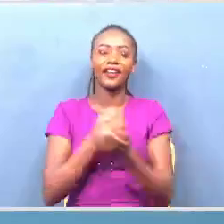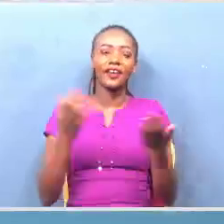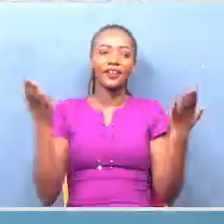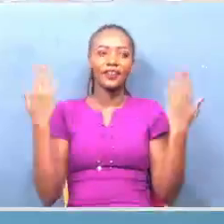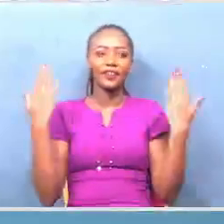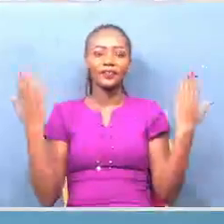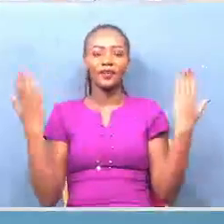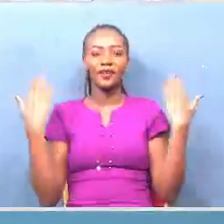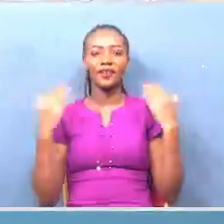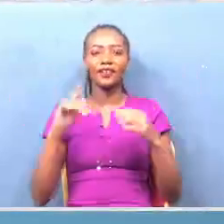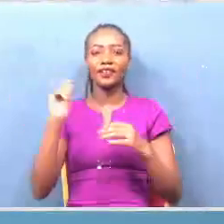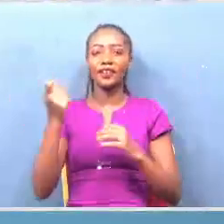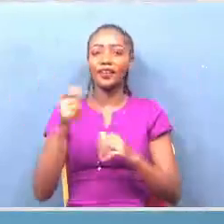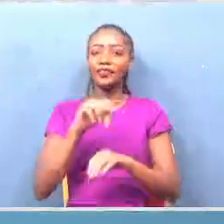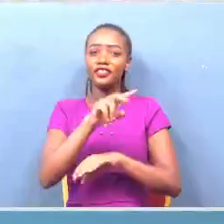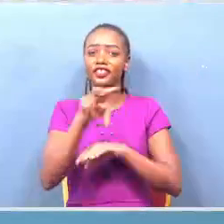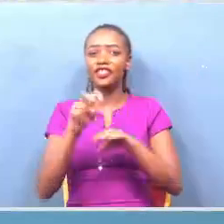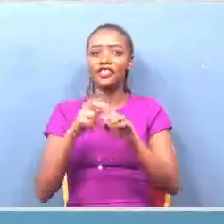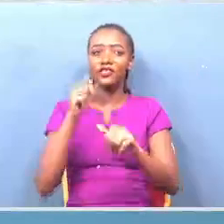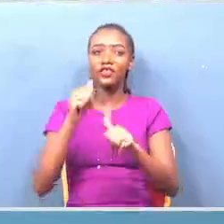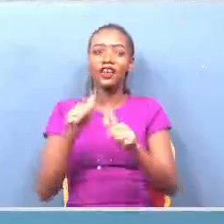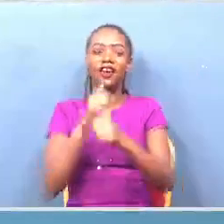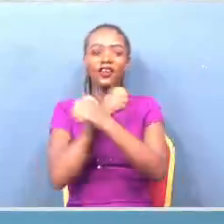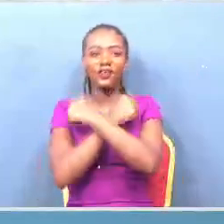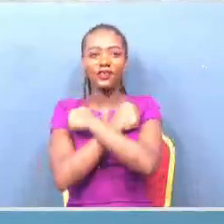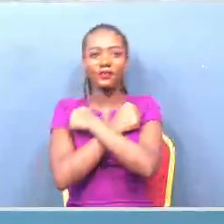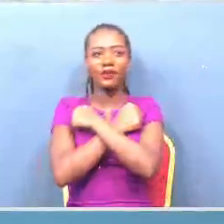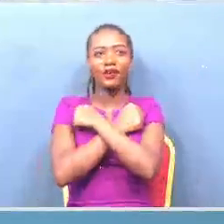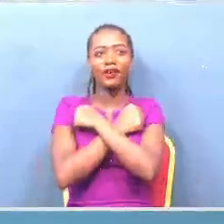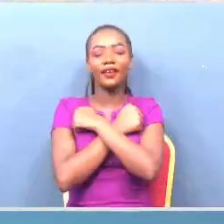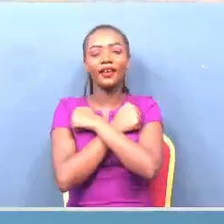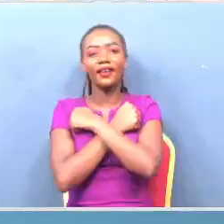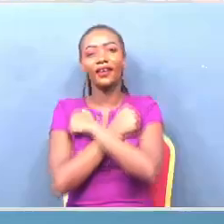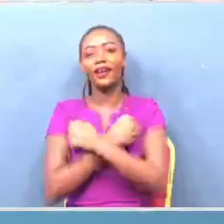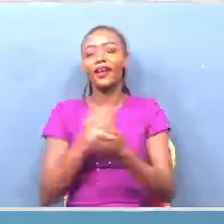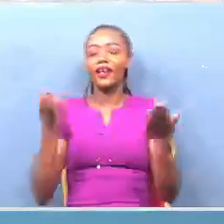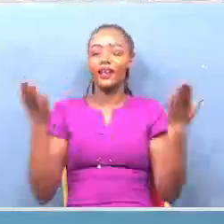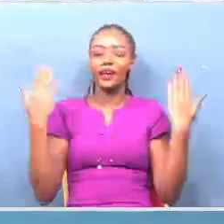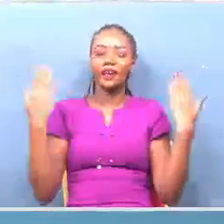tunayoipenda, Kenya ichi tunayoipenda, Kenya ichi tunayoipenda.